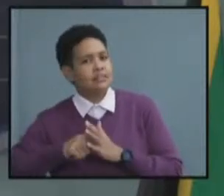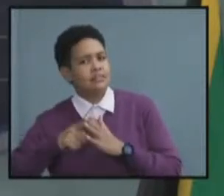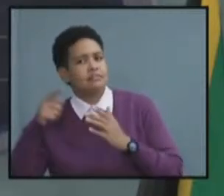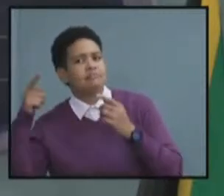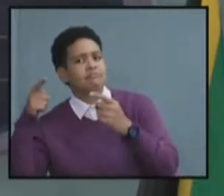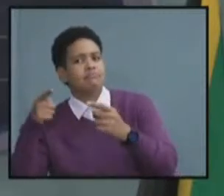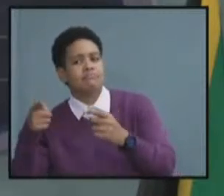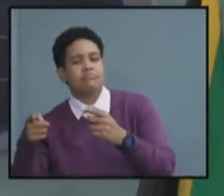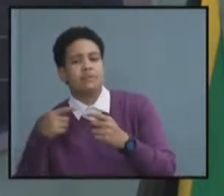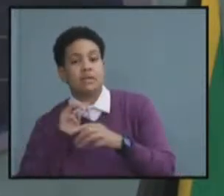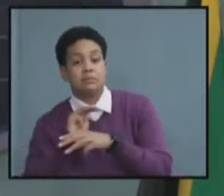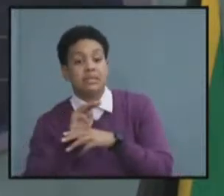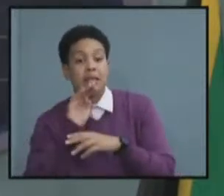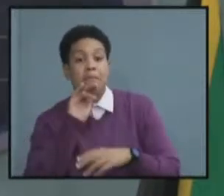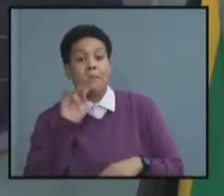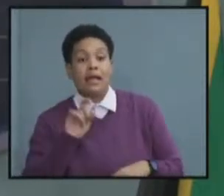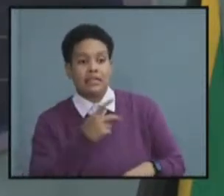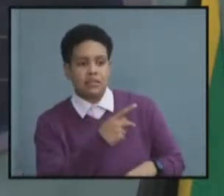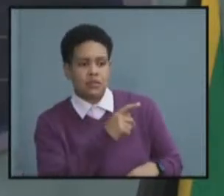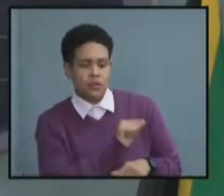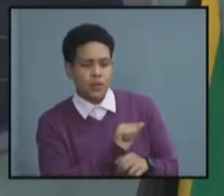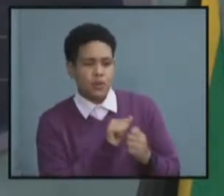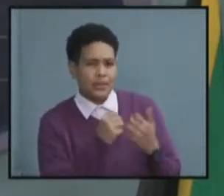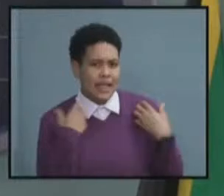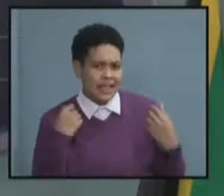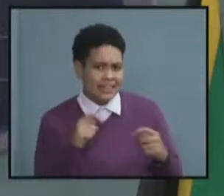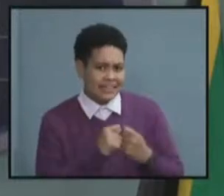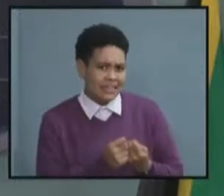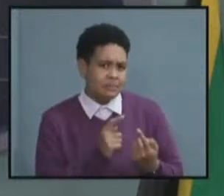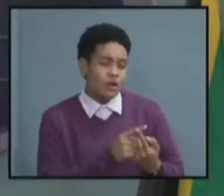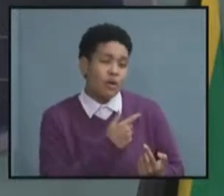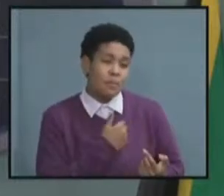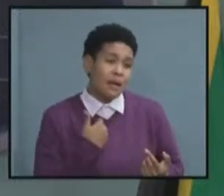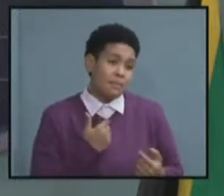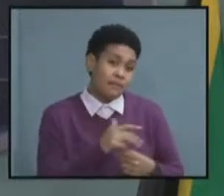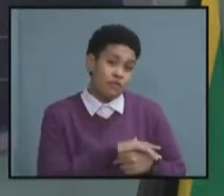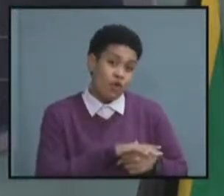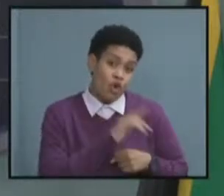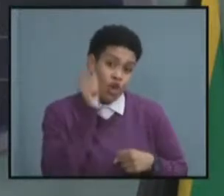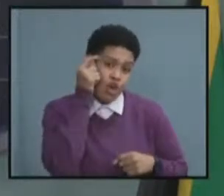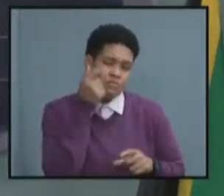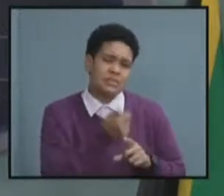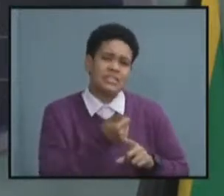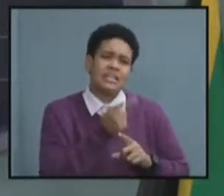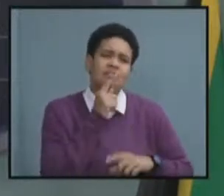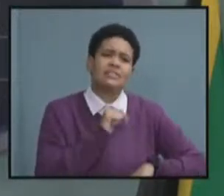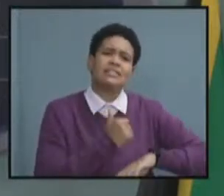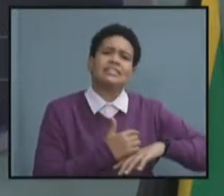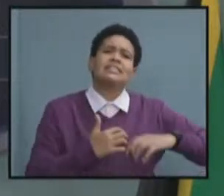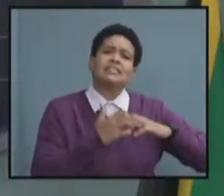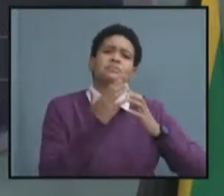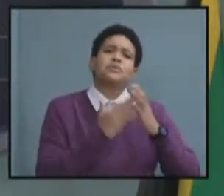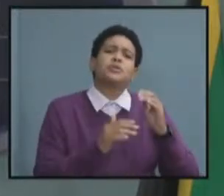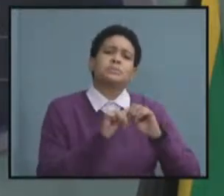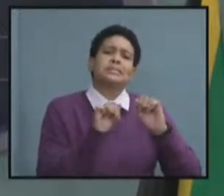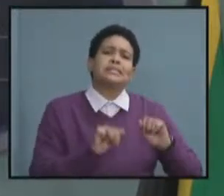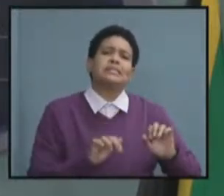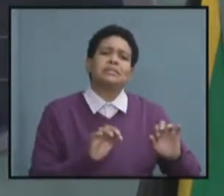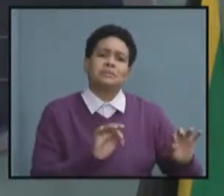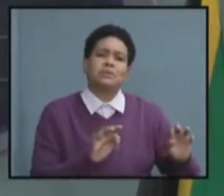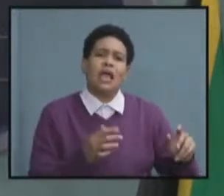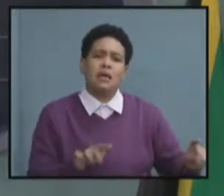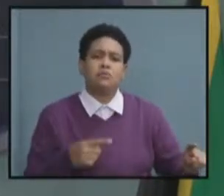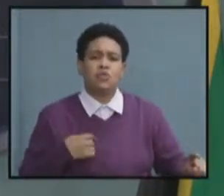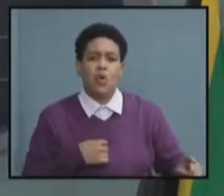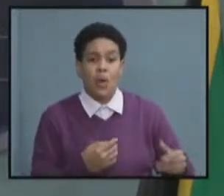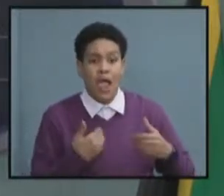and I have been working closely with the health team, of course, and members of local government to put some systems in place. So we